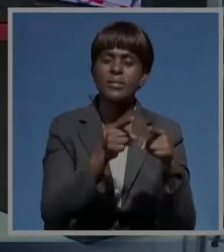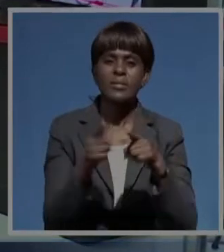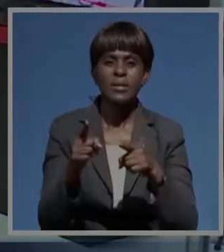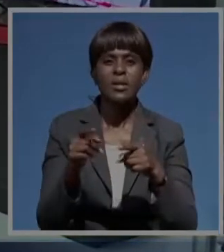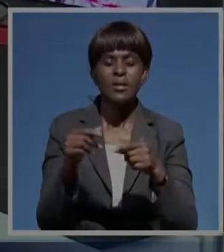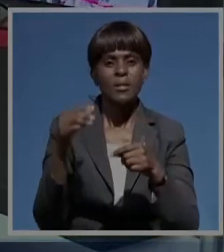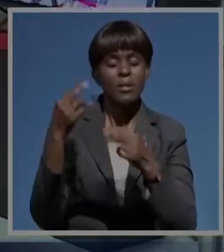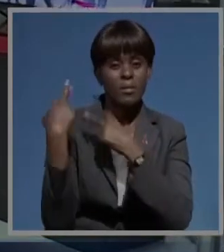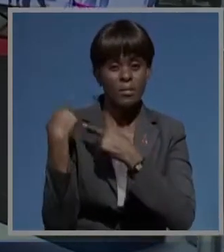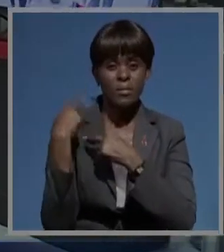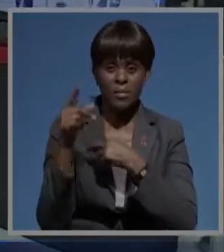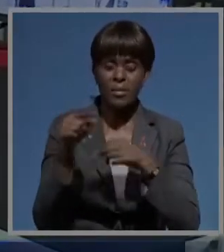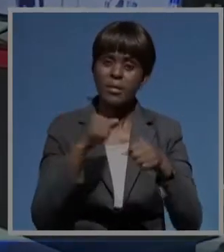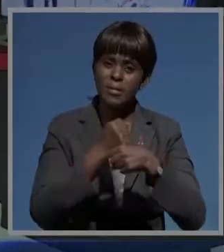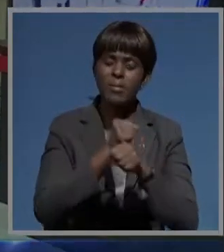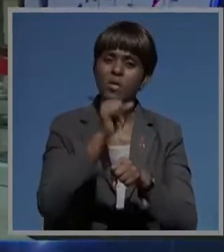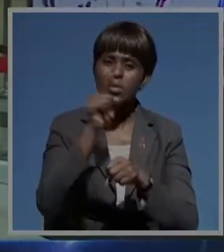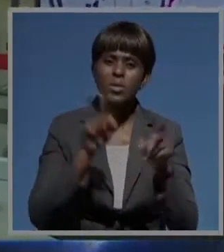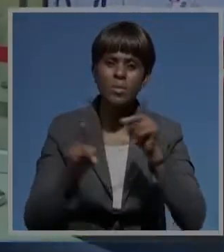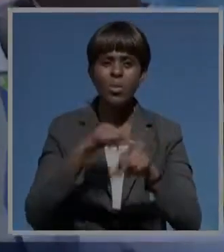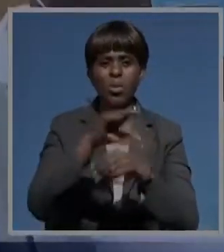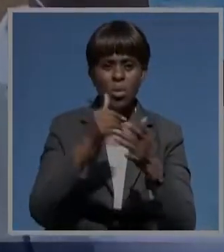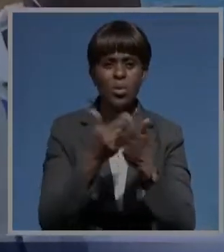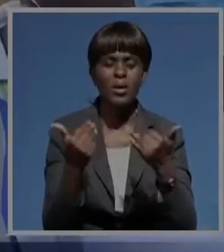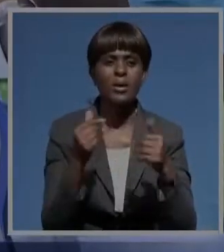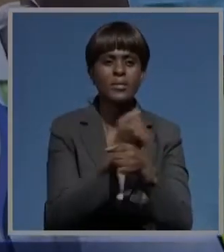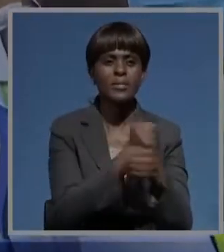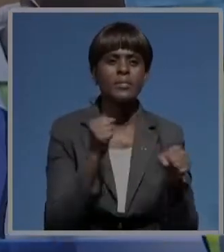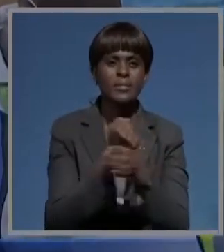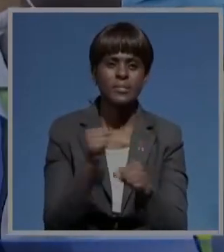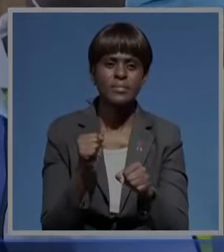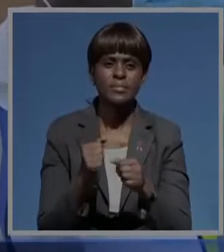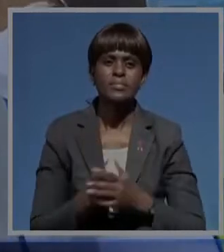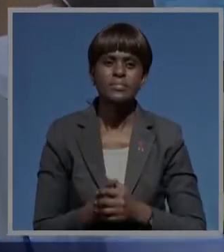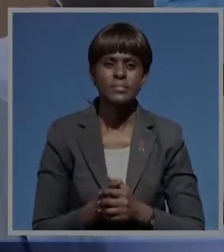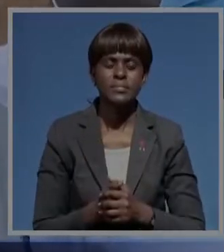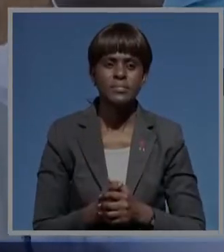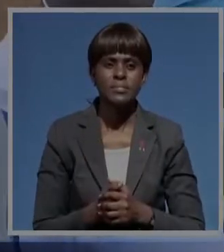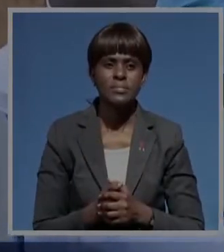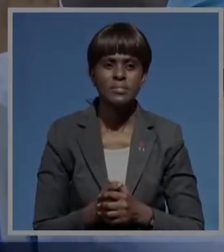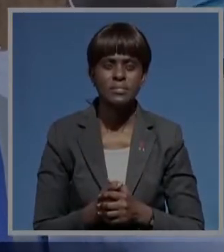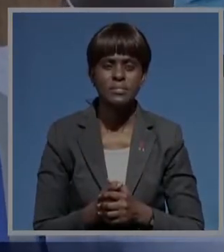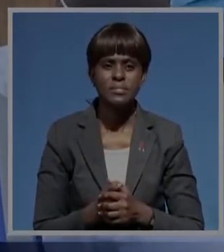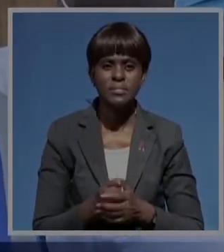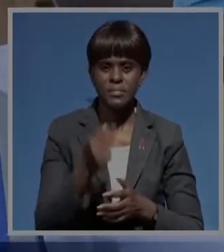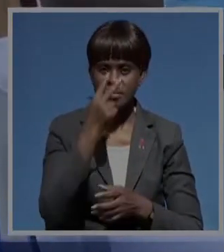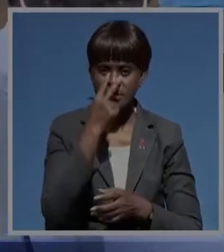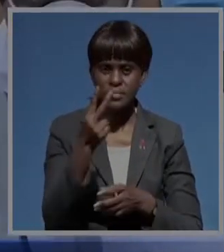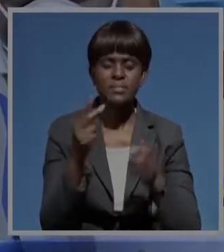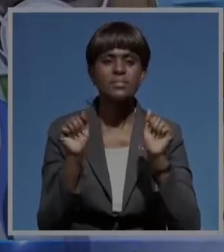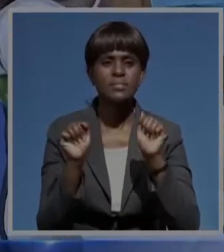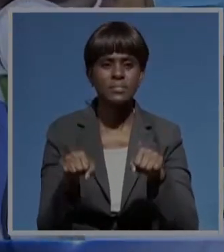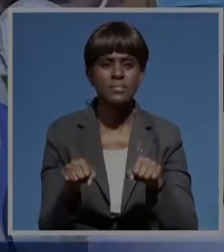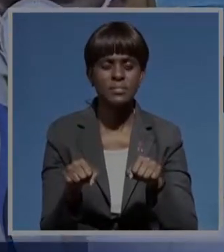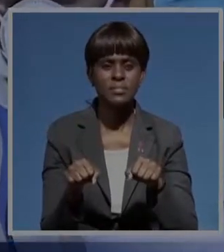Chirwa noting that compliance levels are impressive. So we have those who are working during the day shift, and also who are covering the night